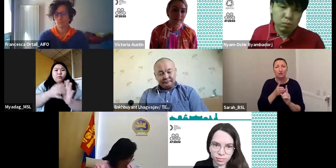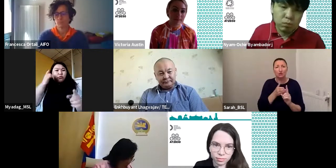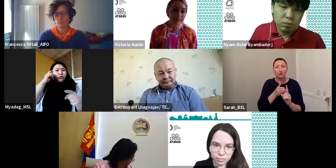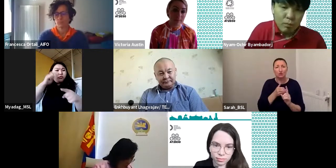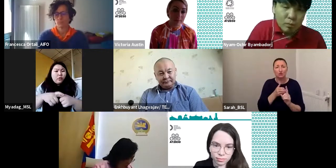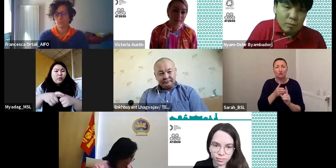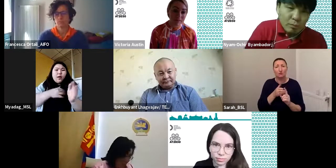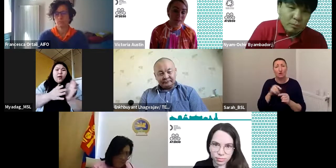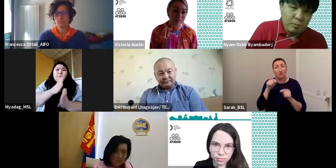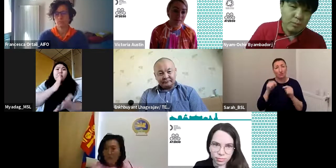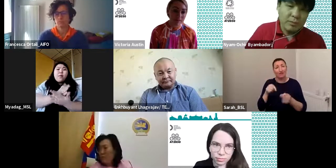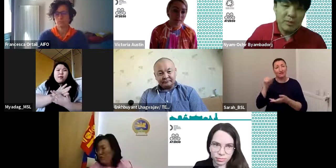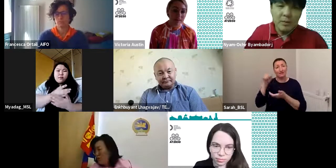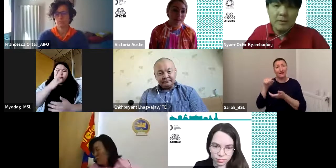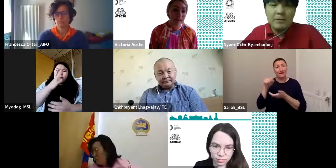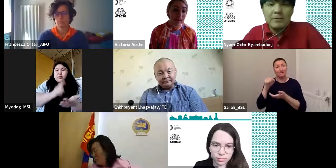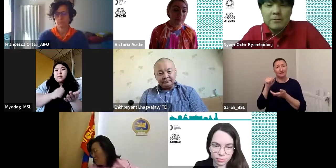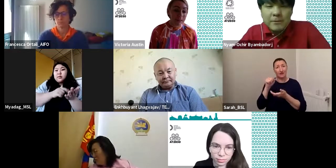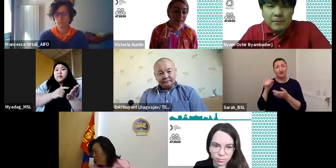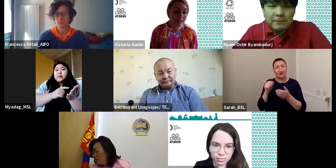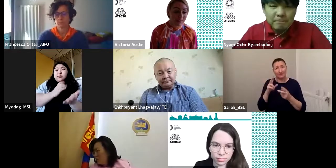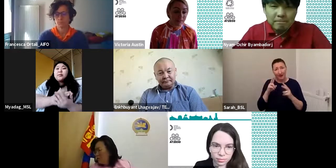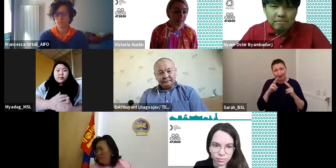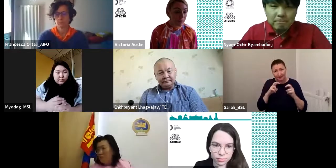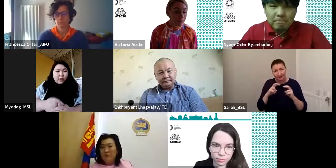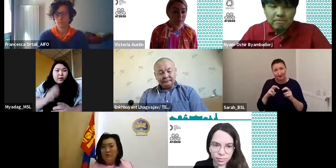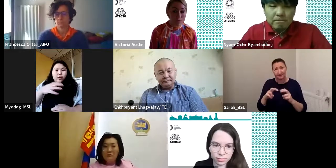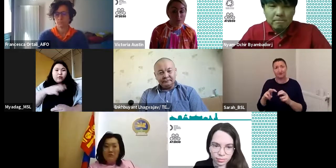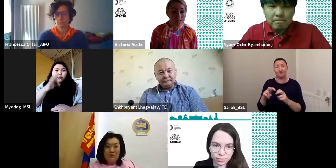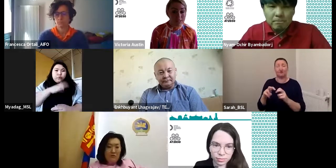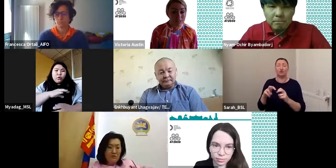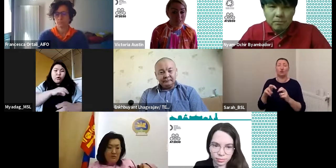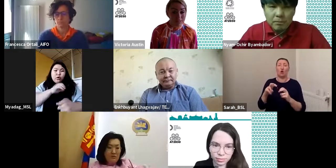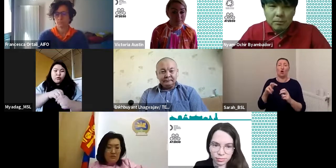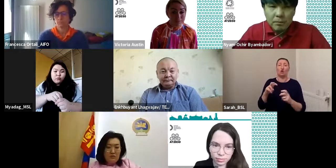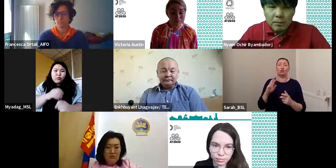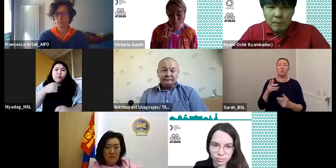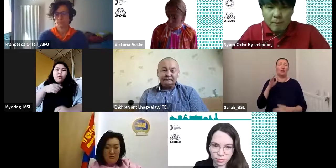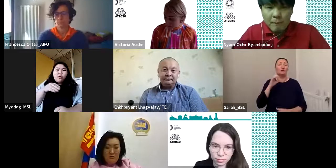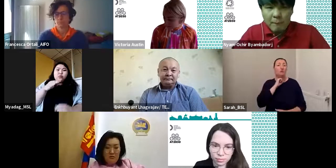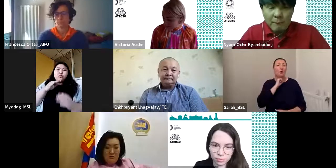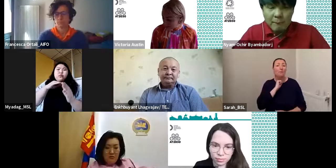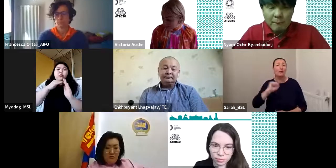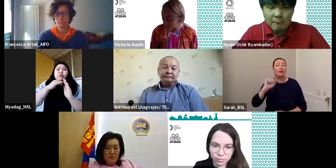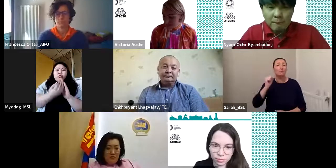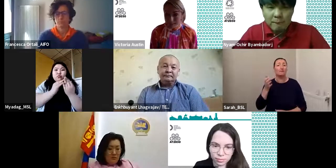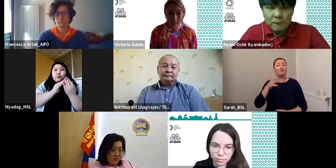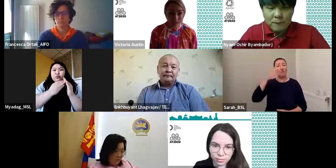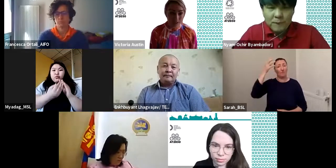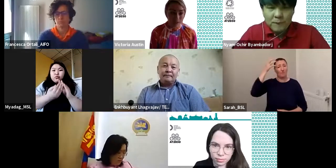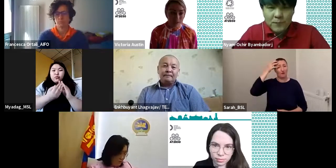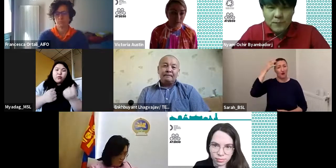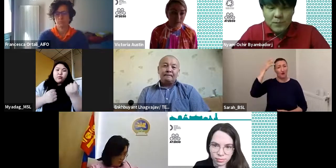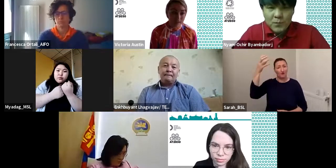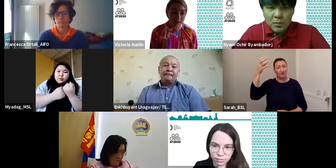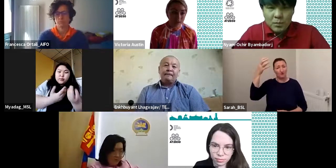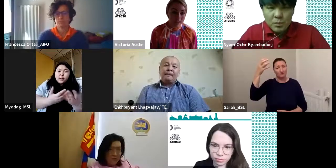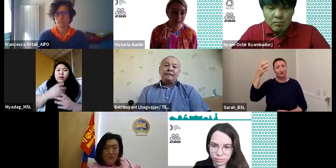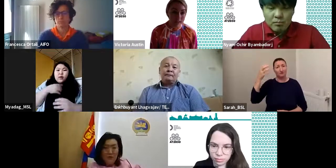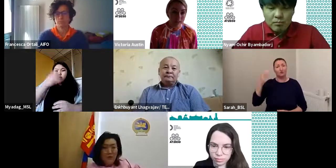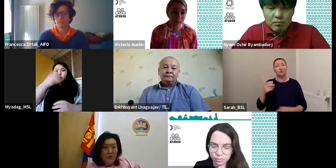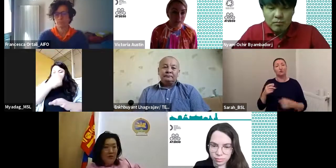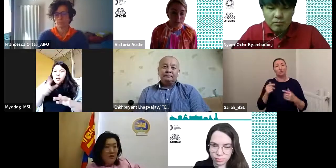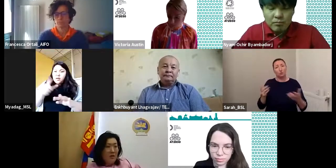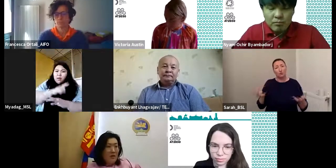in place, the commitment of the government, the capability of the disabled people's organisations, and the intention for us to keep